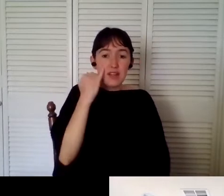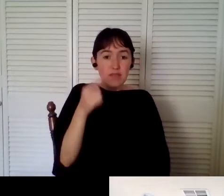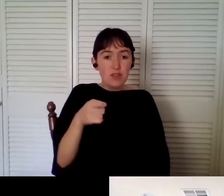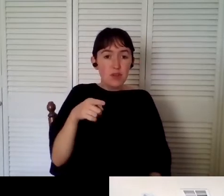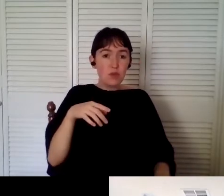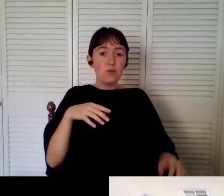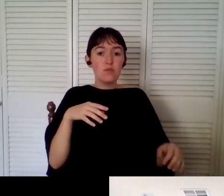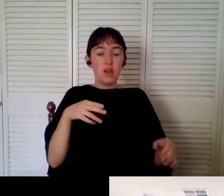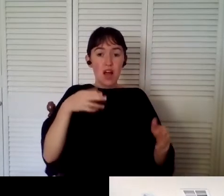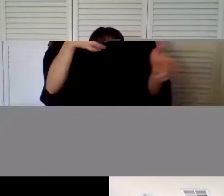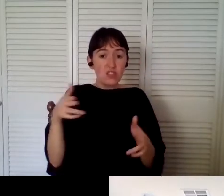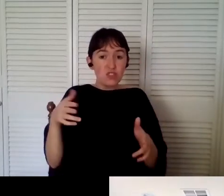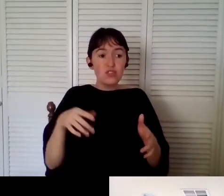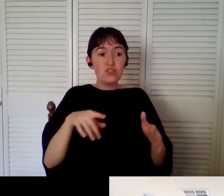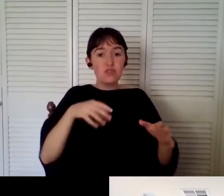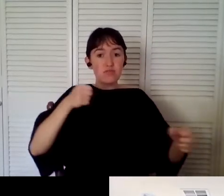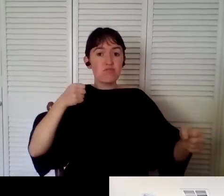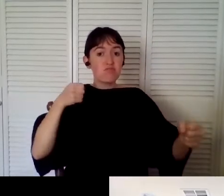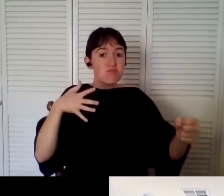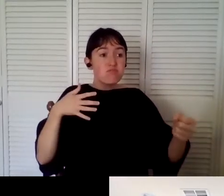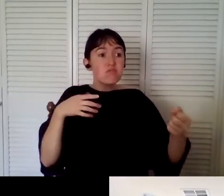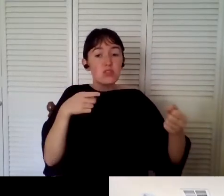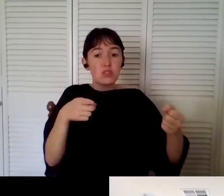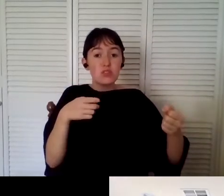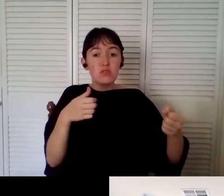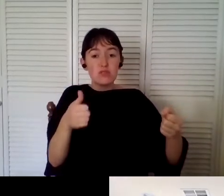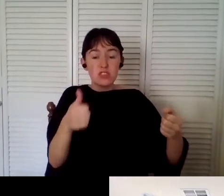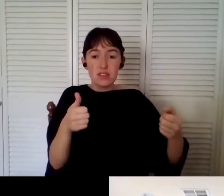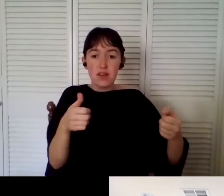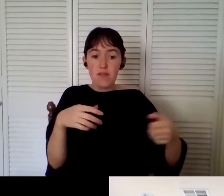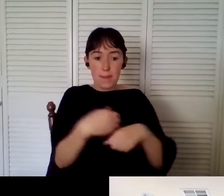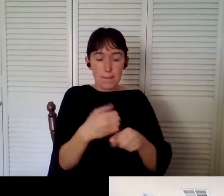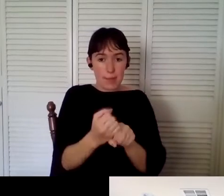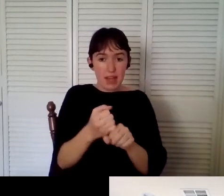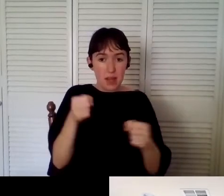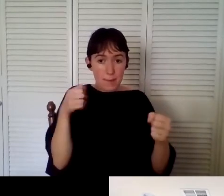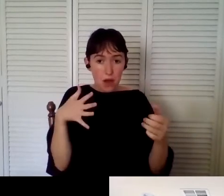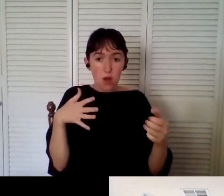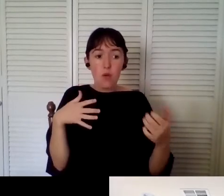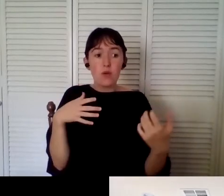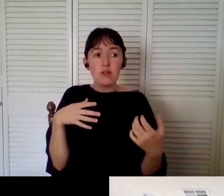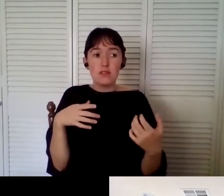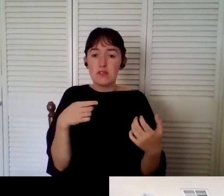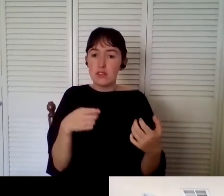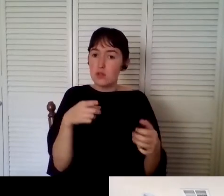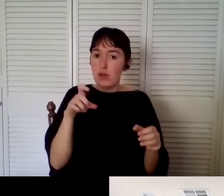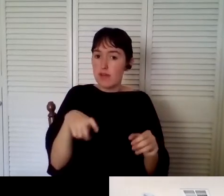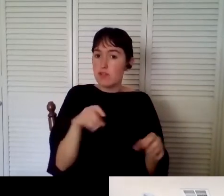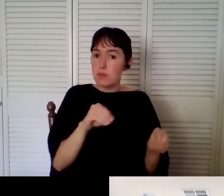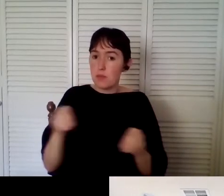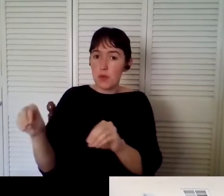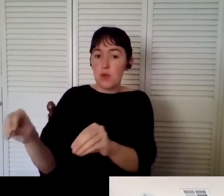to carry around a 15-pound log while you're carving it into a bow that might take you 3 weeks to do. Right. An atlatl you can carve in a couple